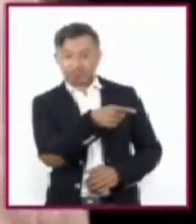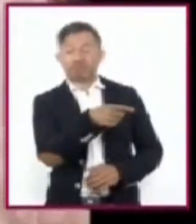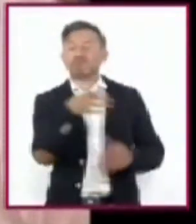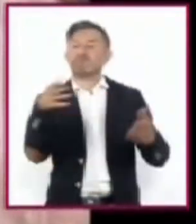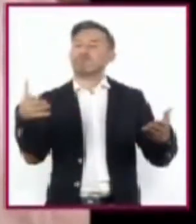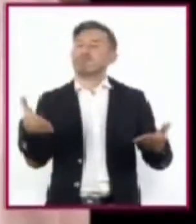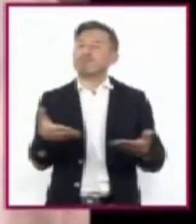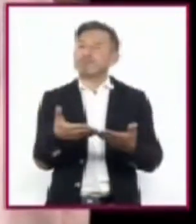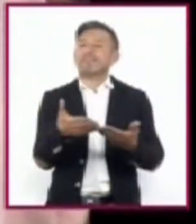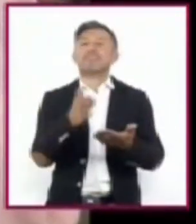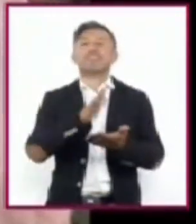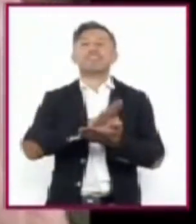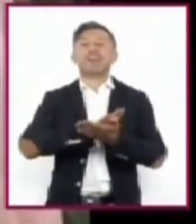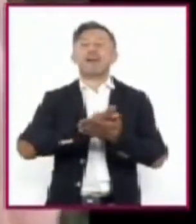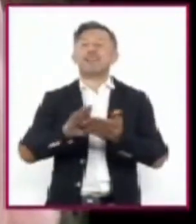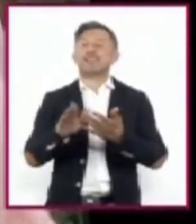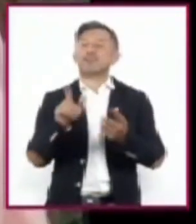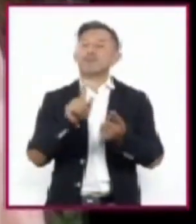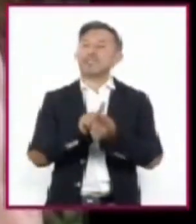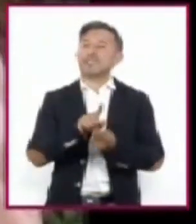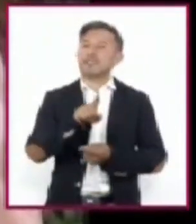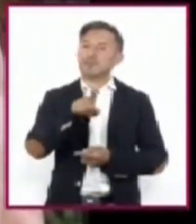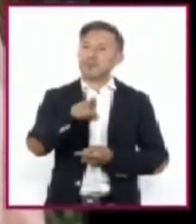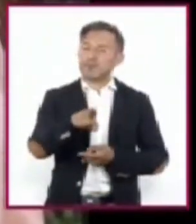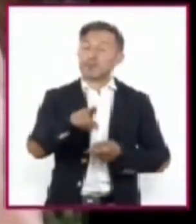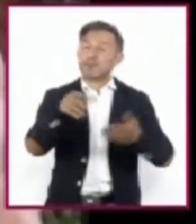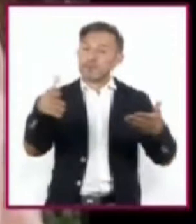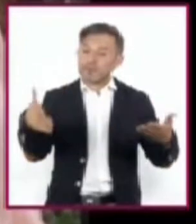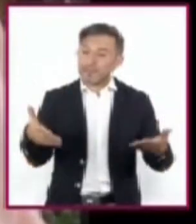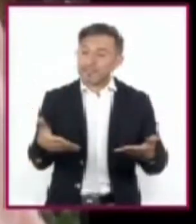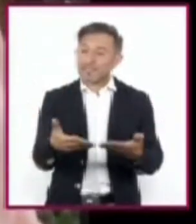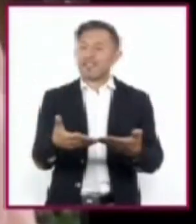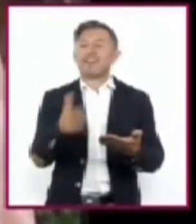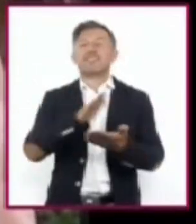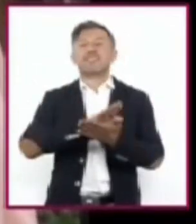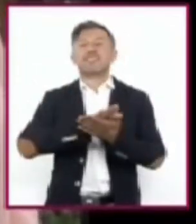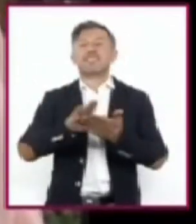you. Nice to meet you.